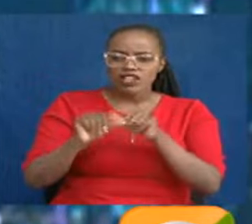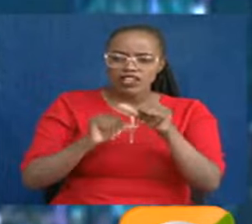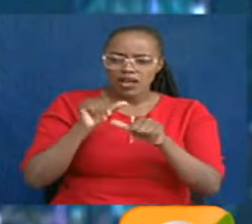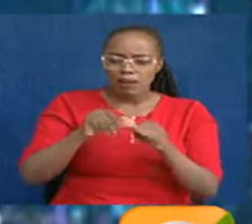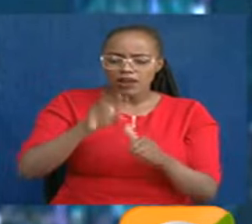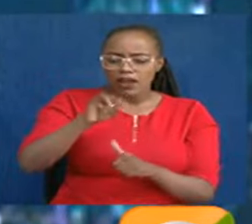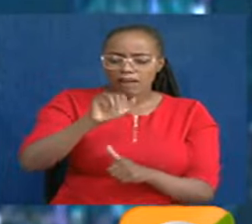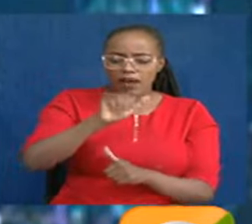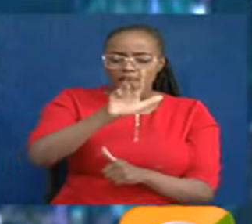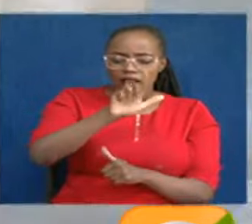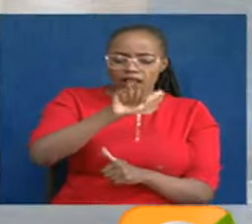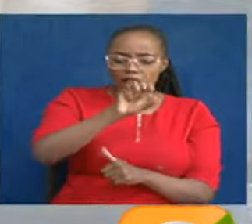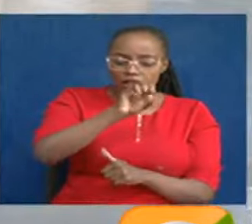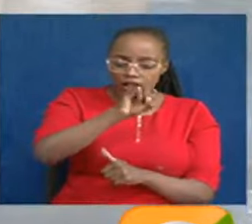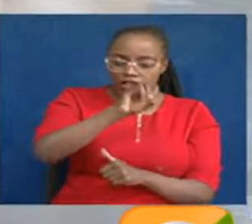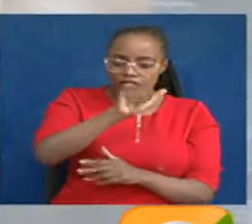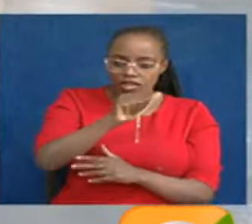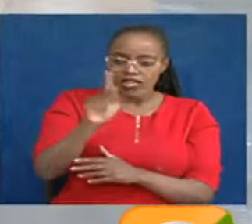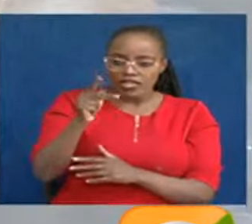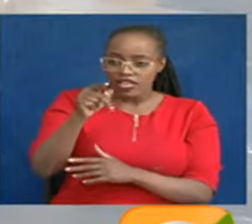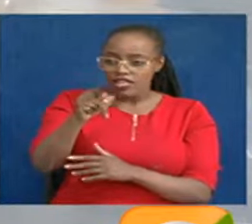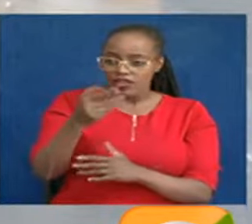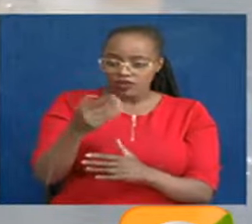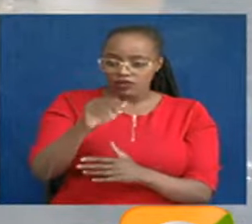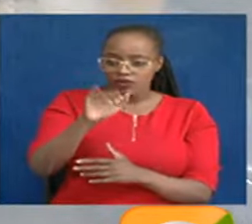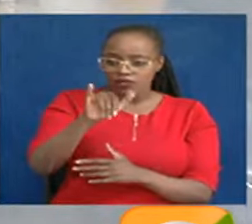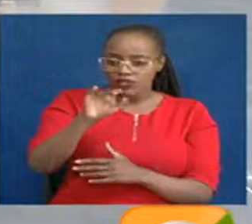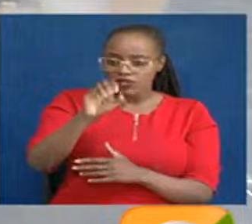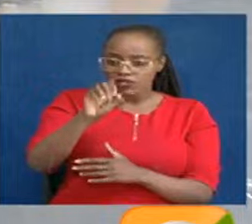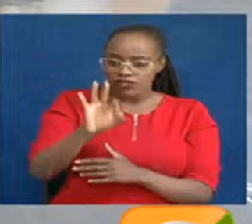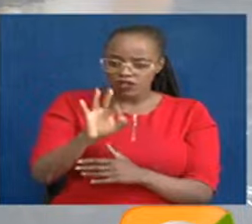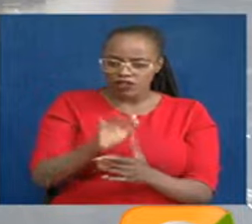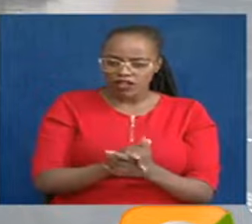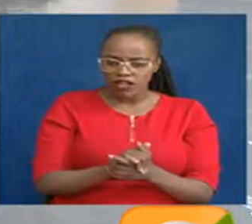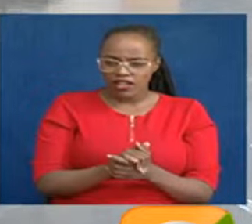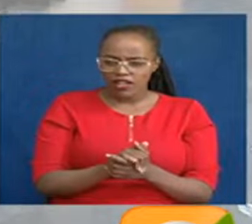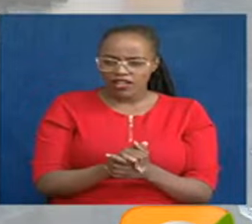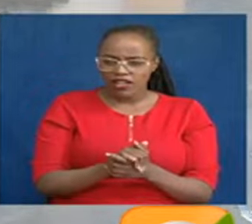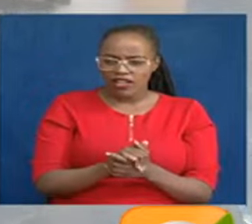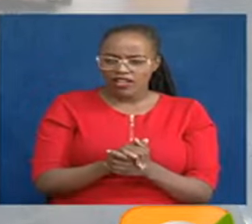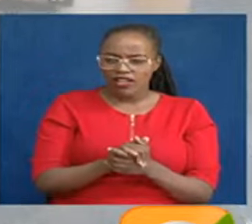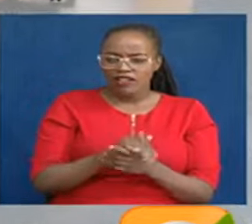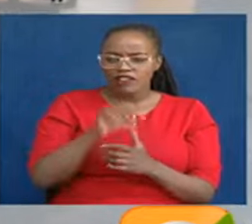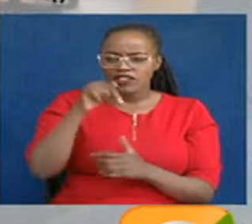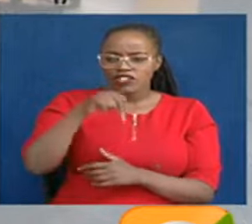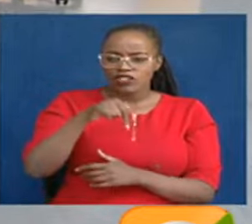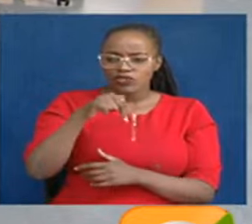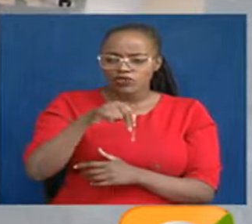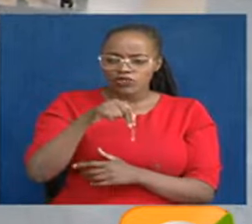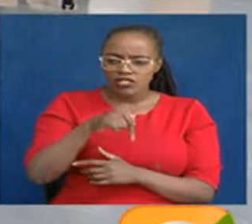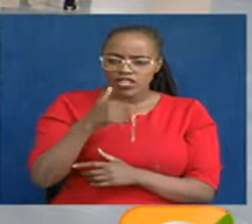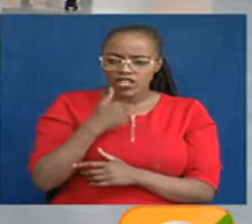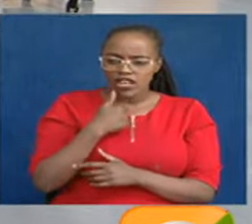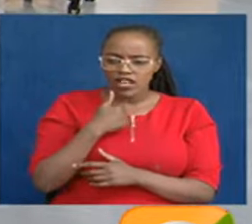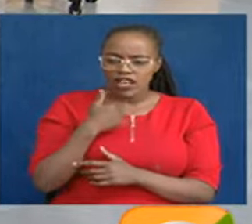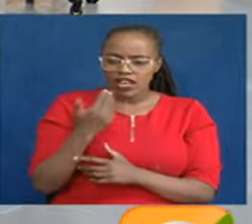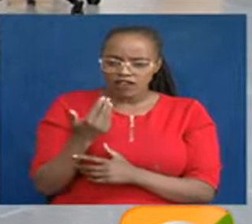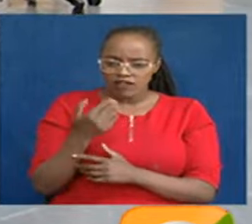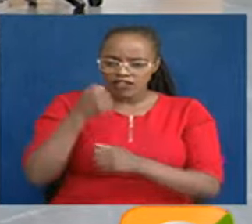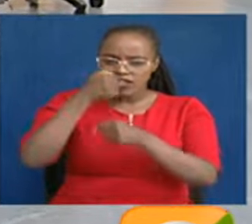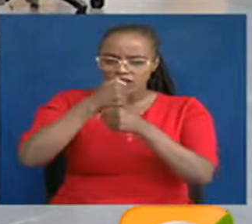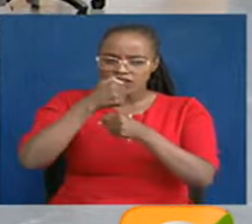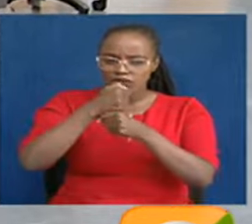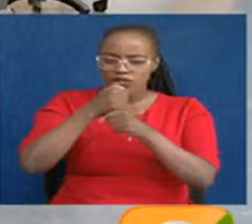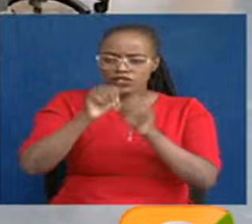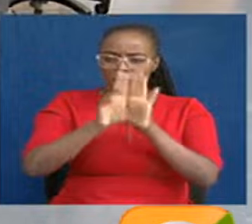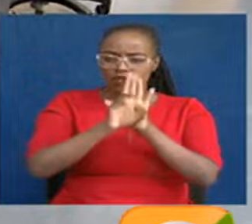and Kenya on this thing. Right, and how about you, Surya? Well, looking into this and bringing, representing